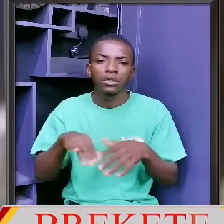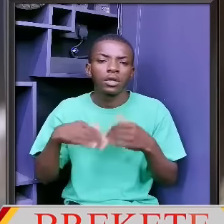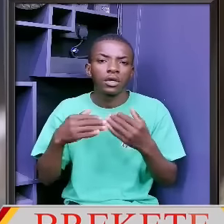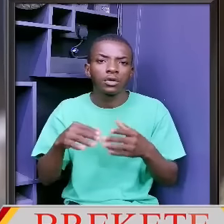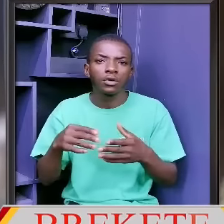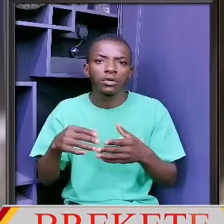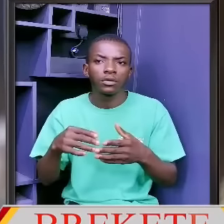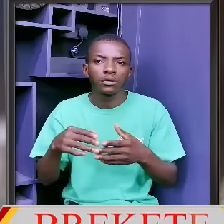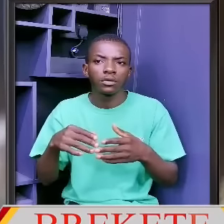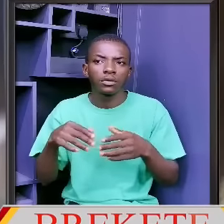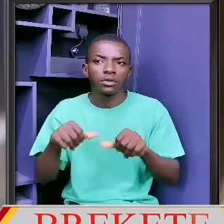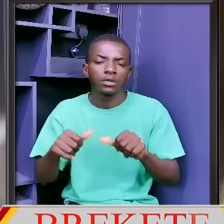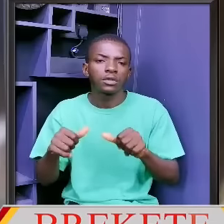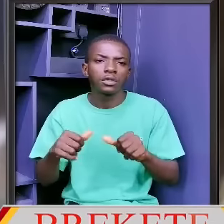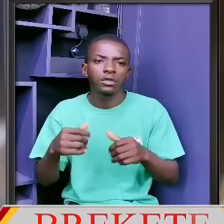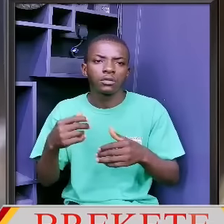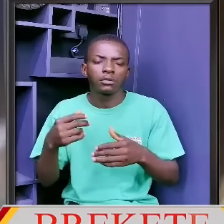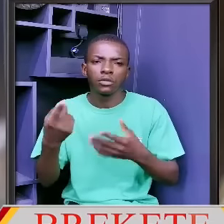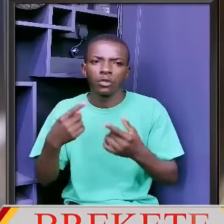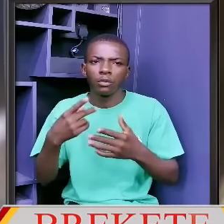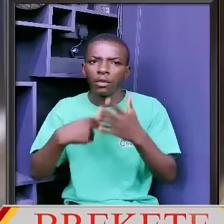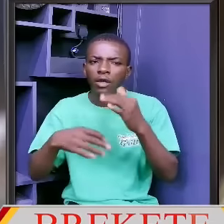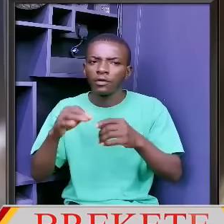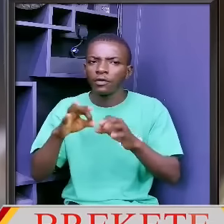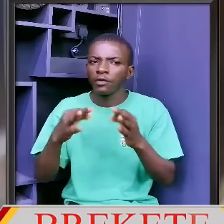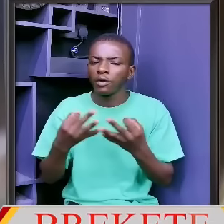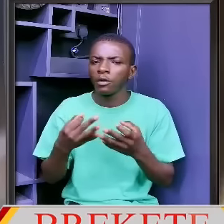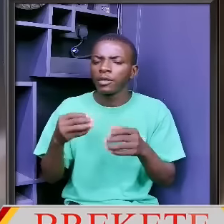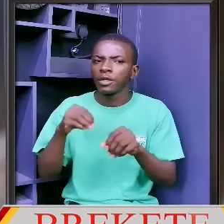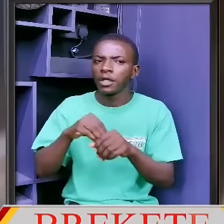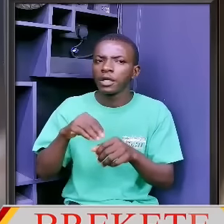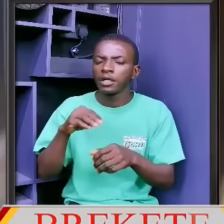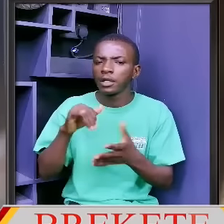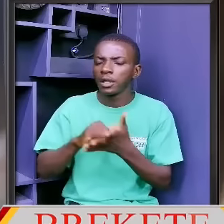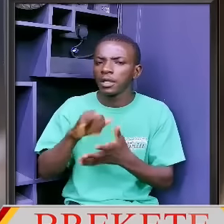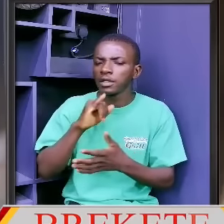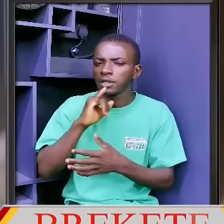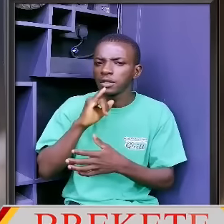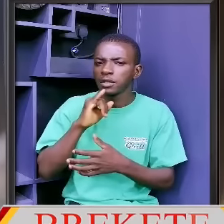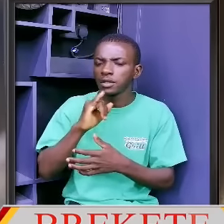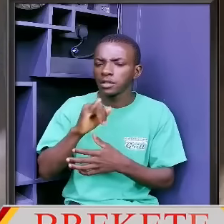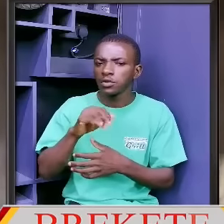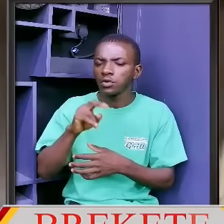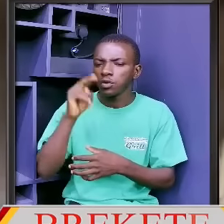become part of the family. Yes, that is the not for you. But things,